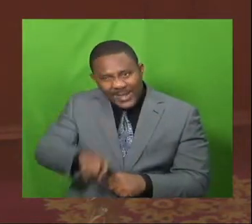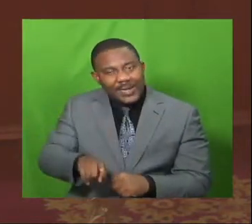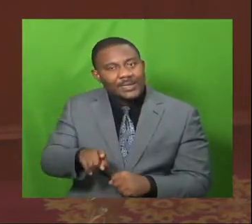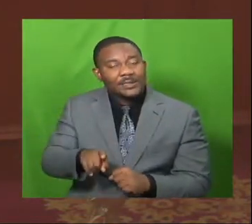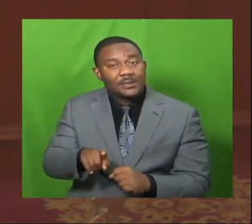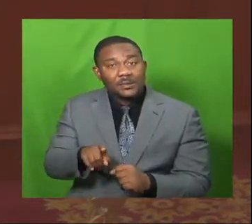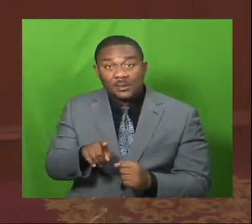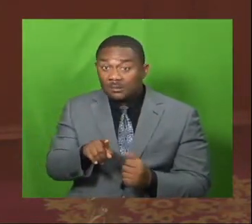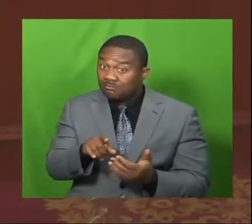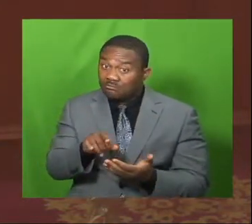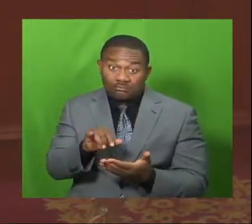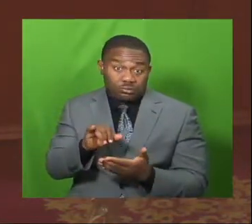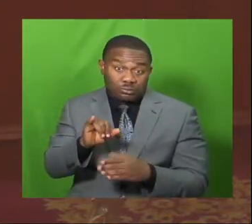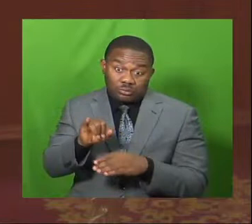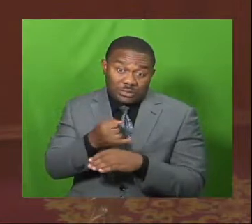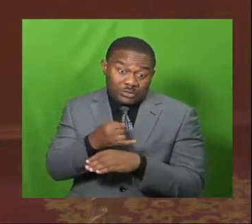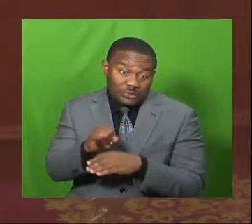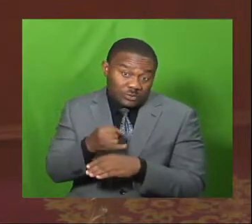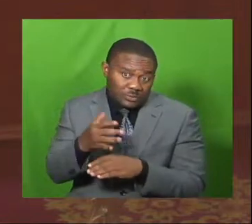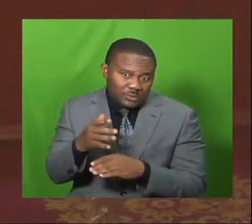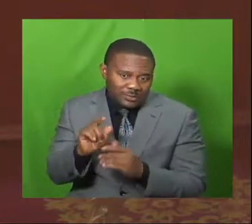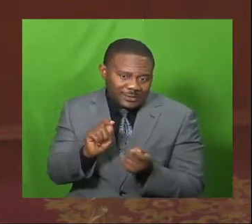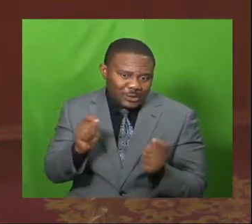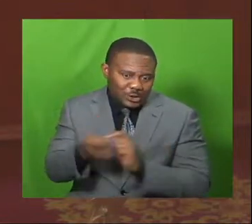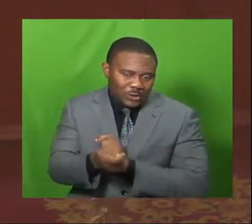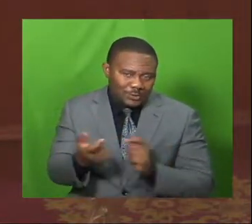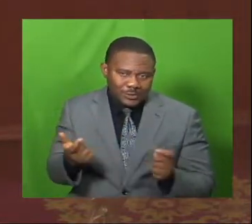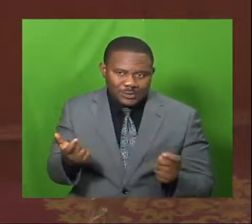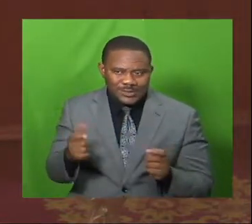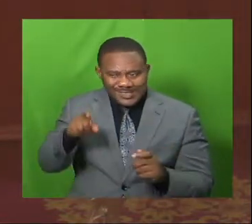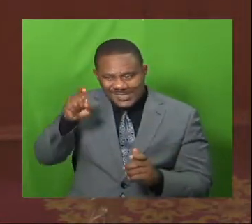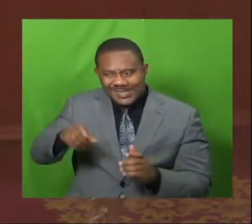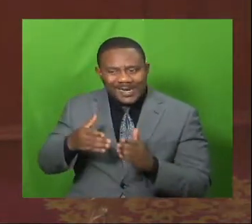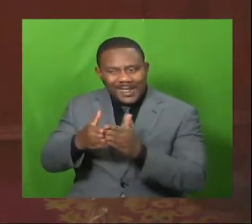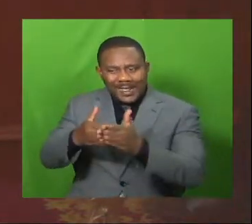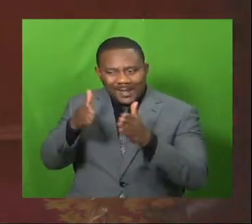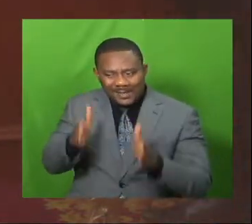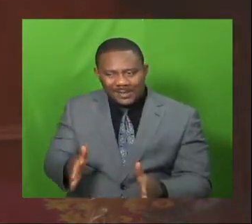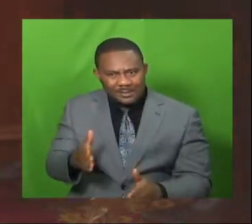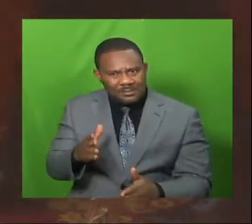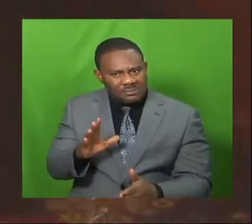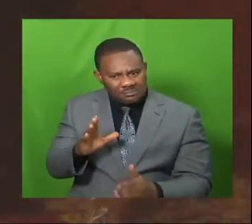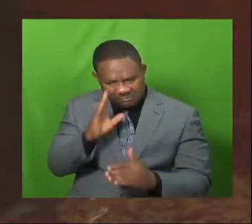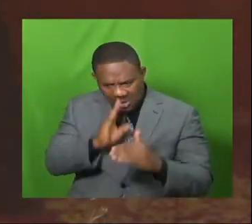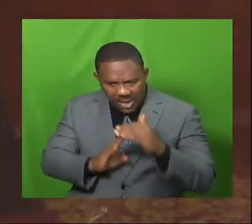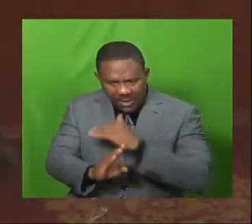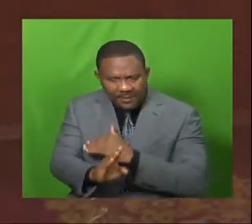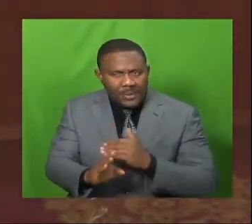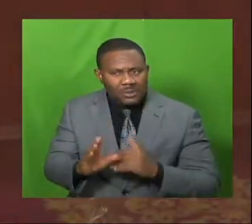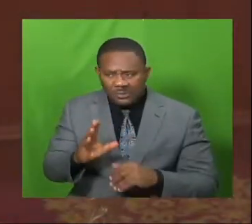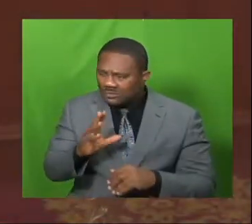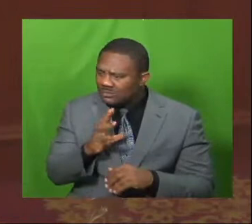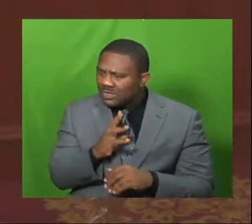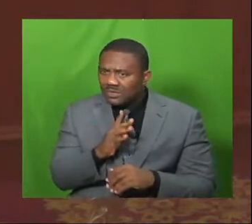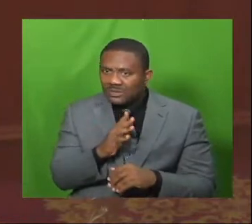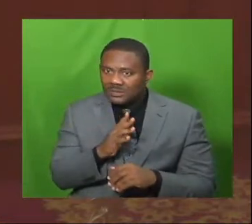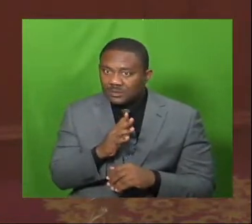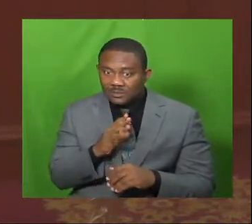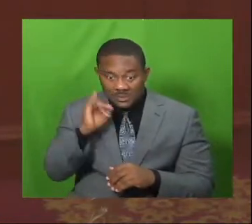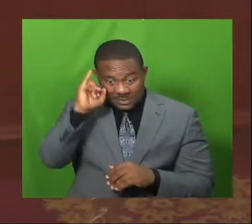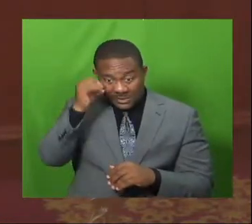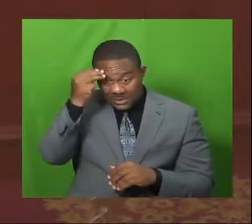renewal. At this point in time, we need a leader that is a modest person from before. In John